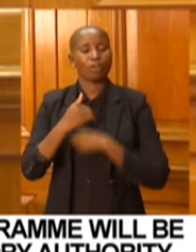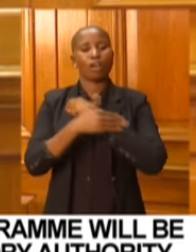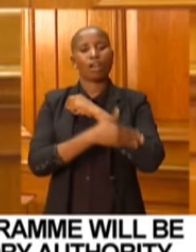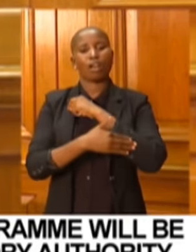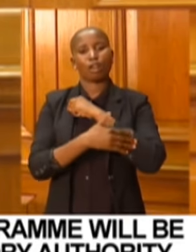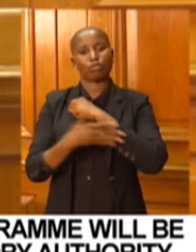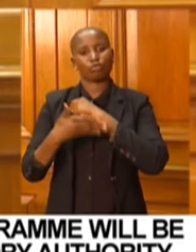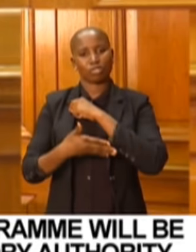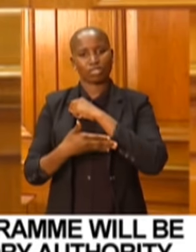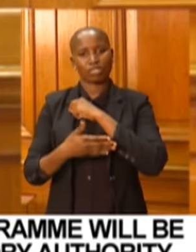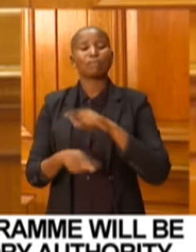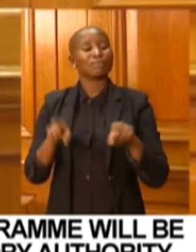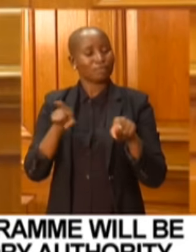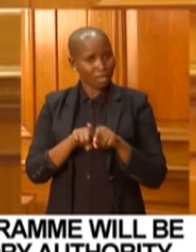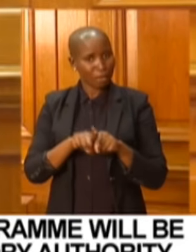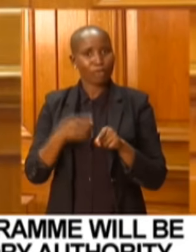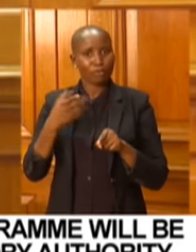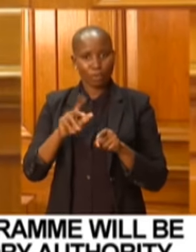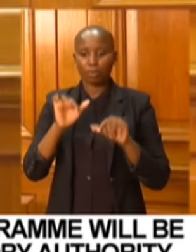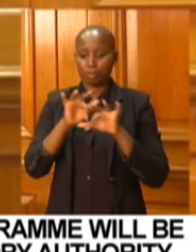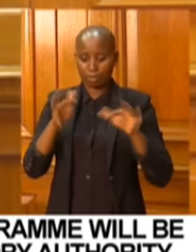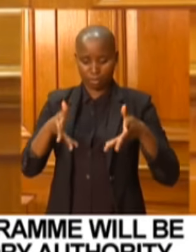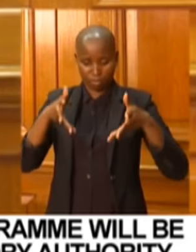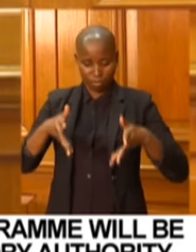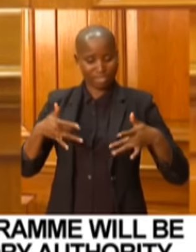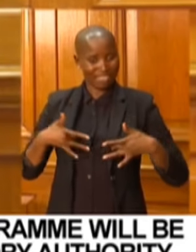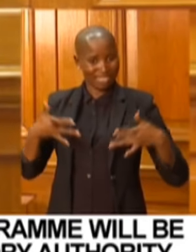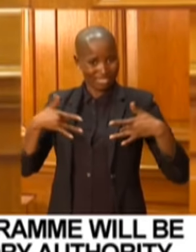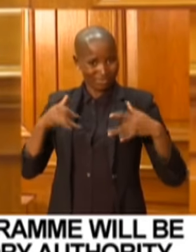of all the people in our country.